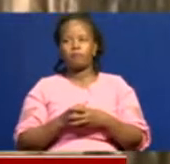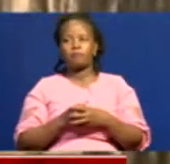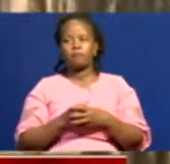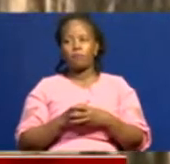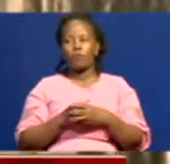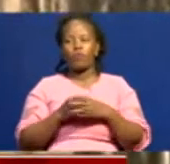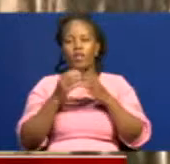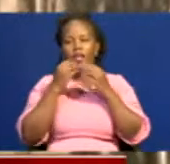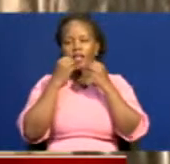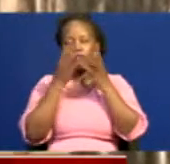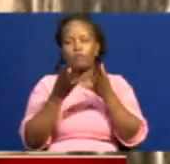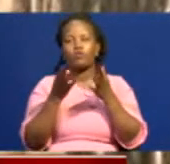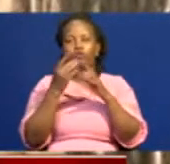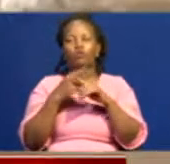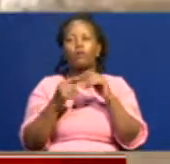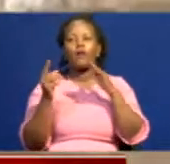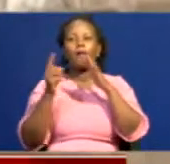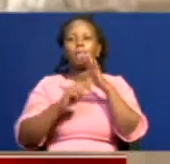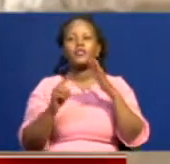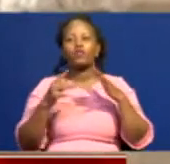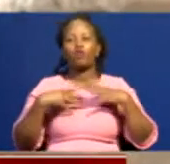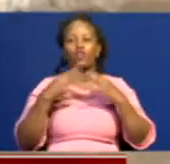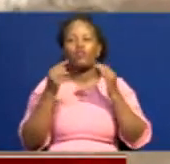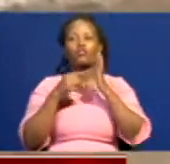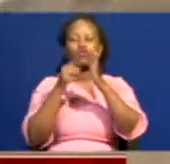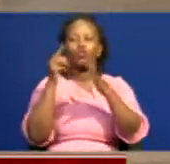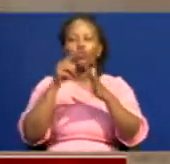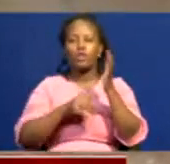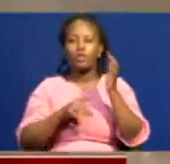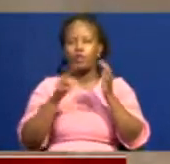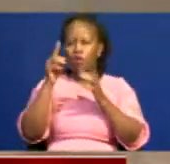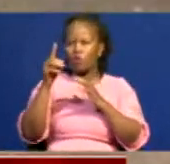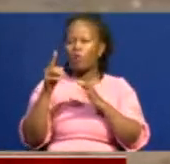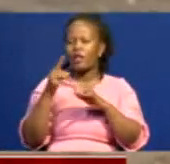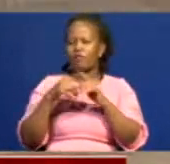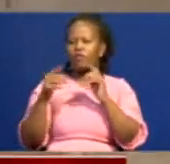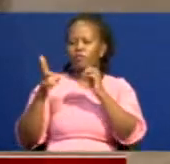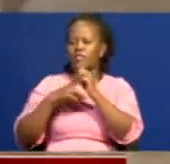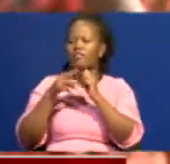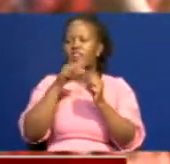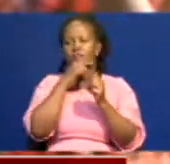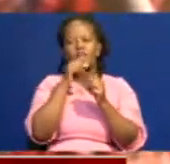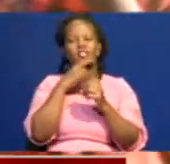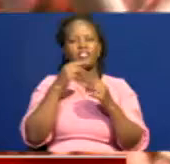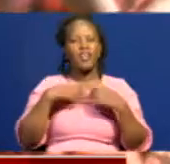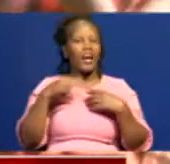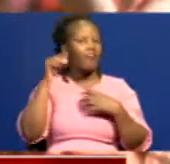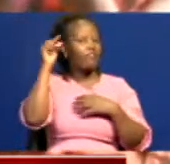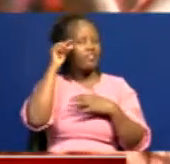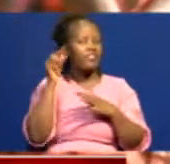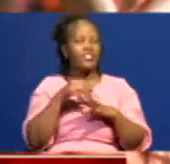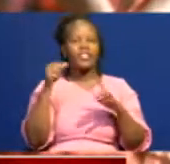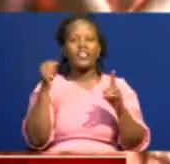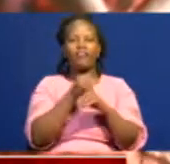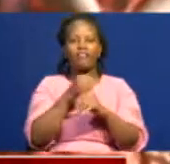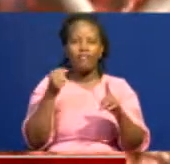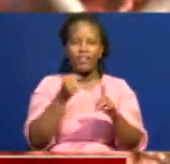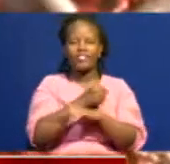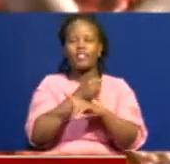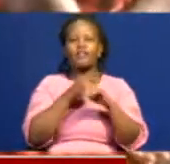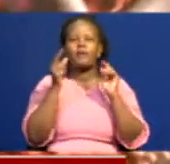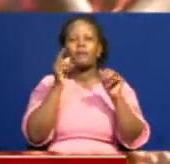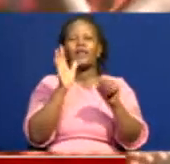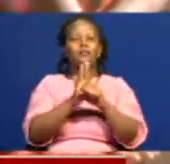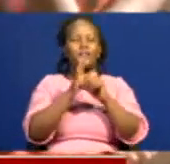Data from the Ministry of Health indicates that one out of seven men is a victim of gender-based violence, yet a majority opt to